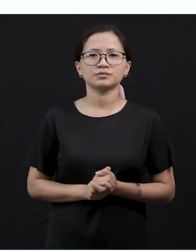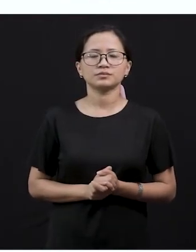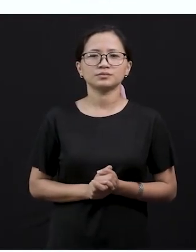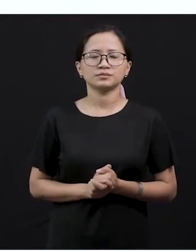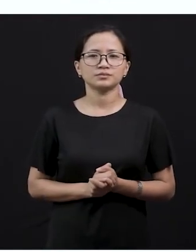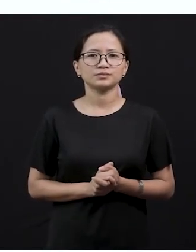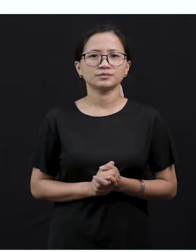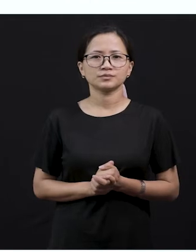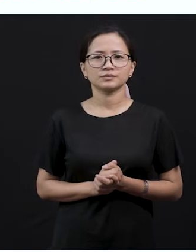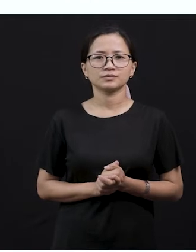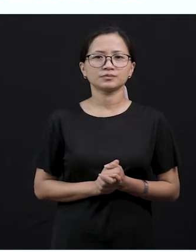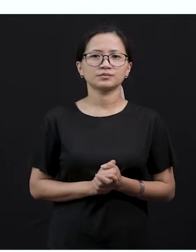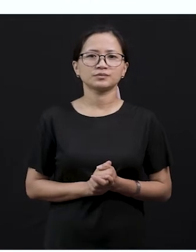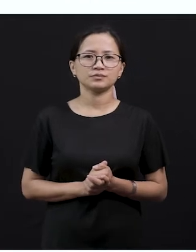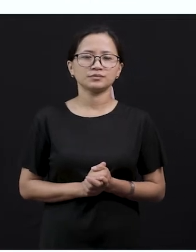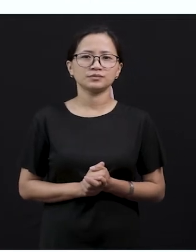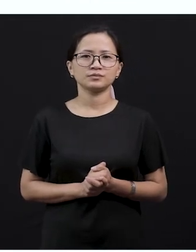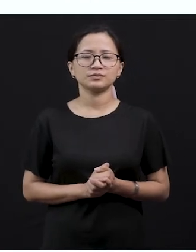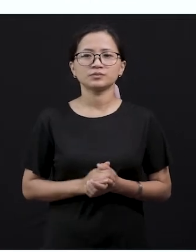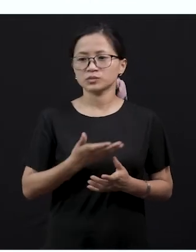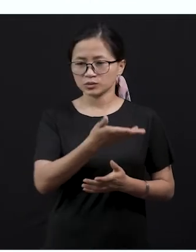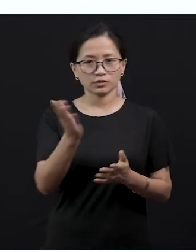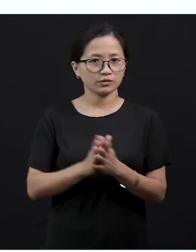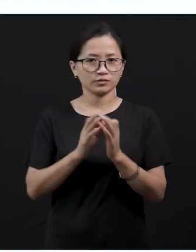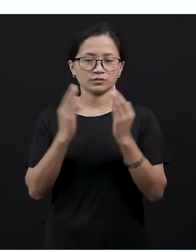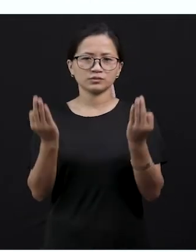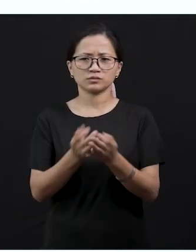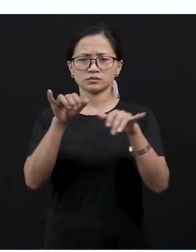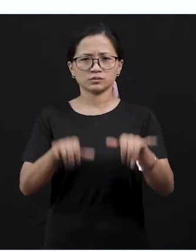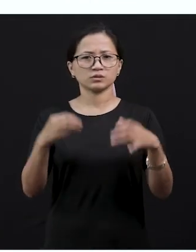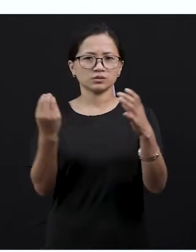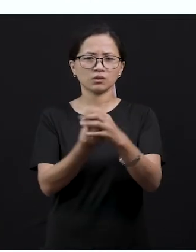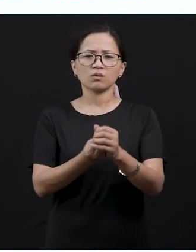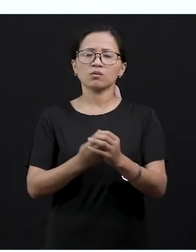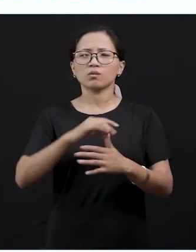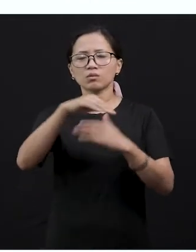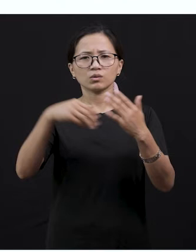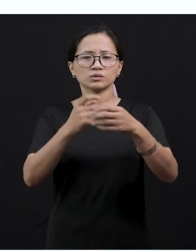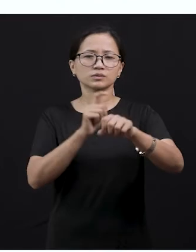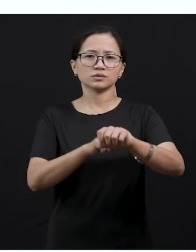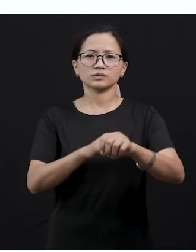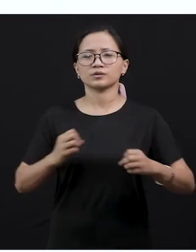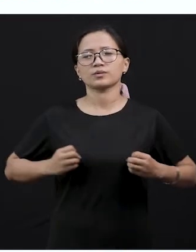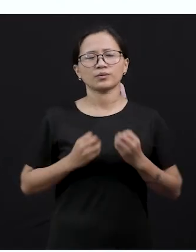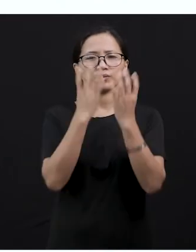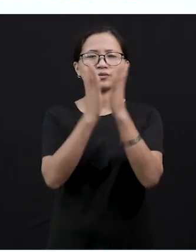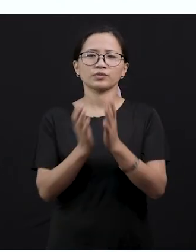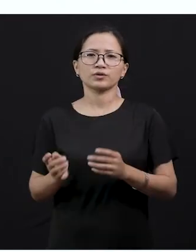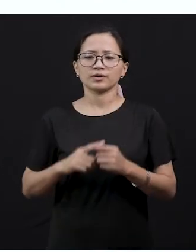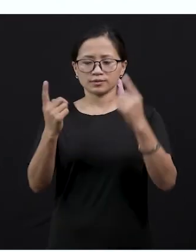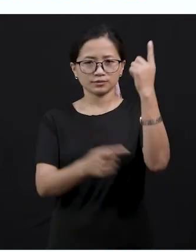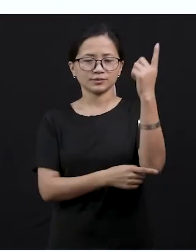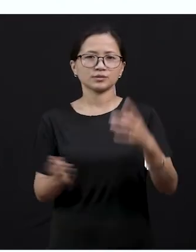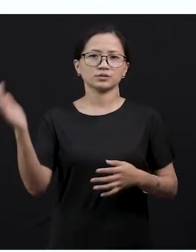when mother arrived, right? See, they are a family. They all stay together all the time, right? But they were very happy when mother